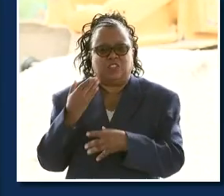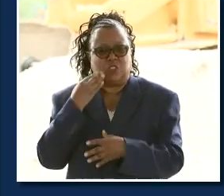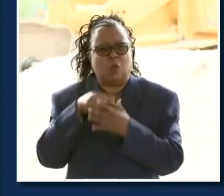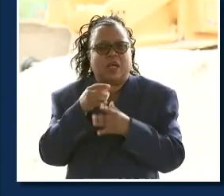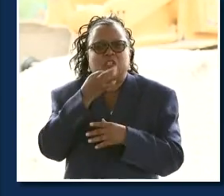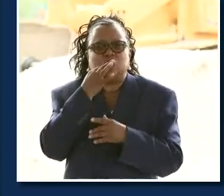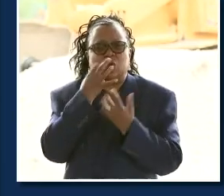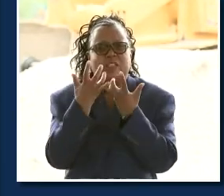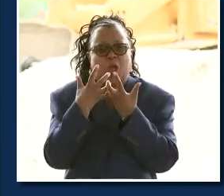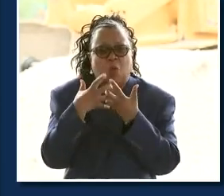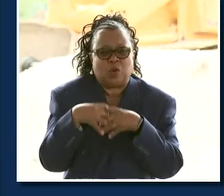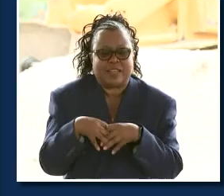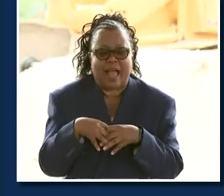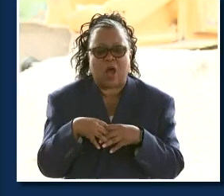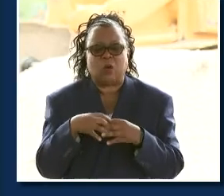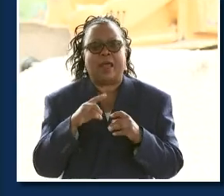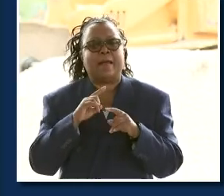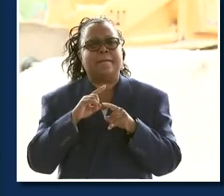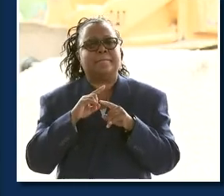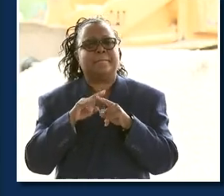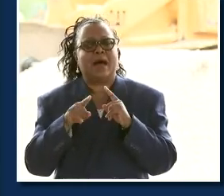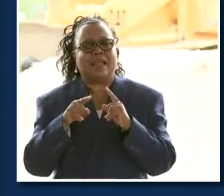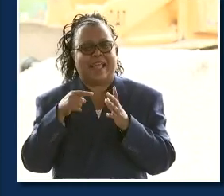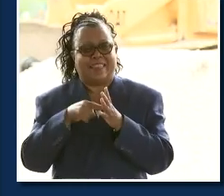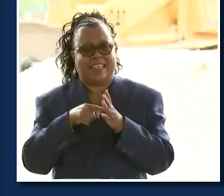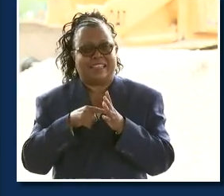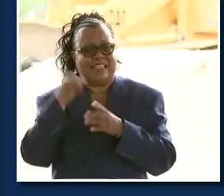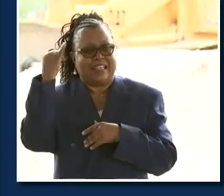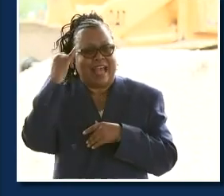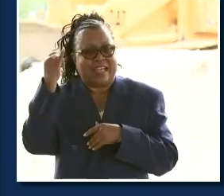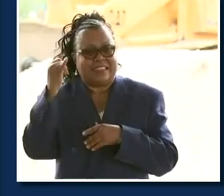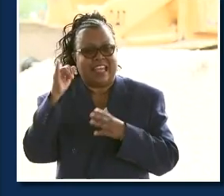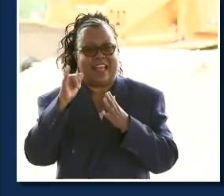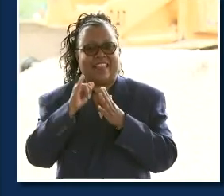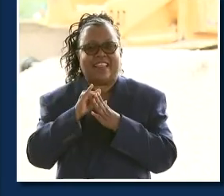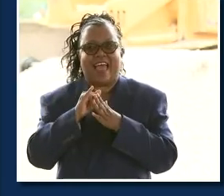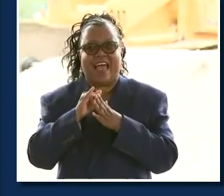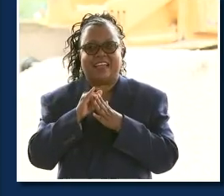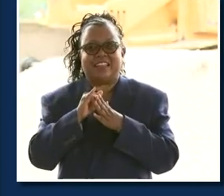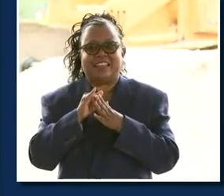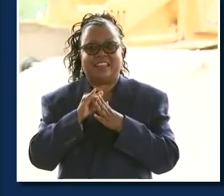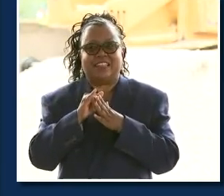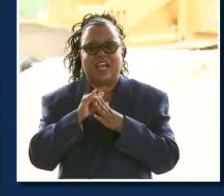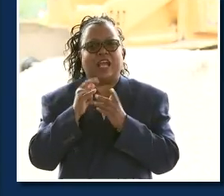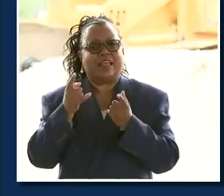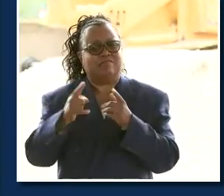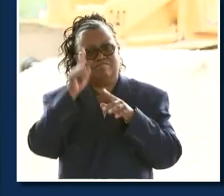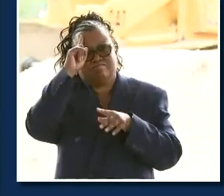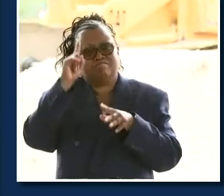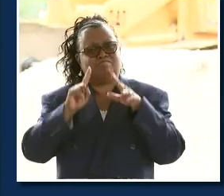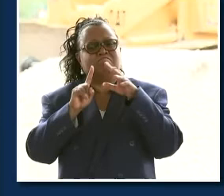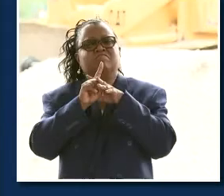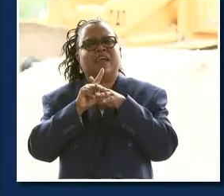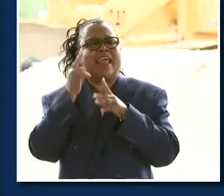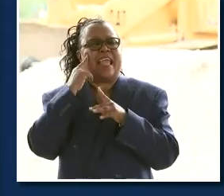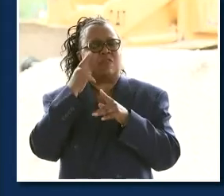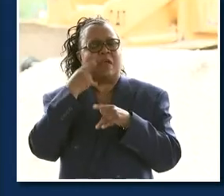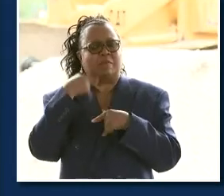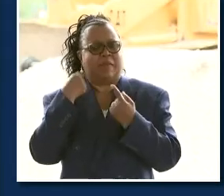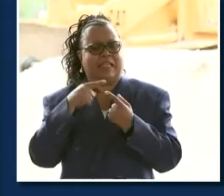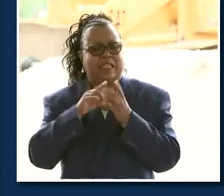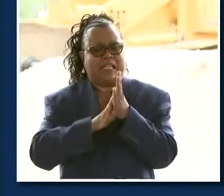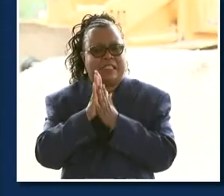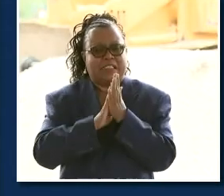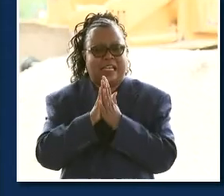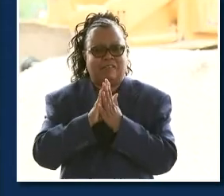as soon as they're worked out. But this was an idea that candidly came to me. I think we've got to